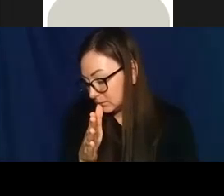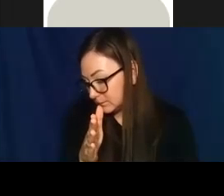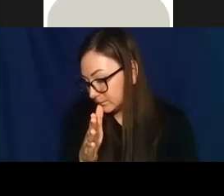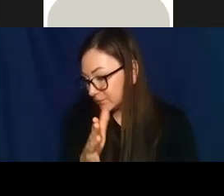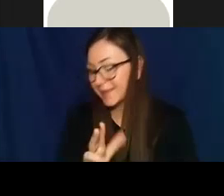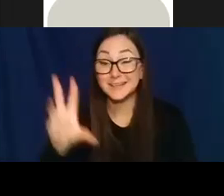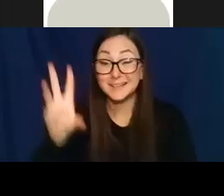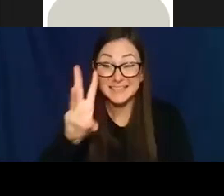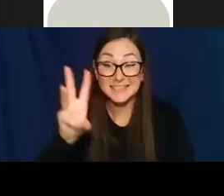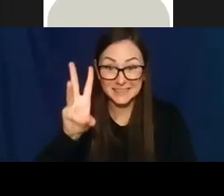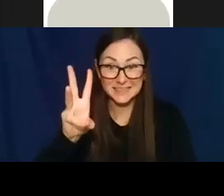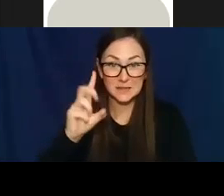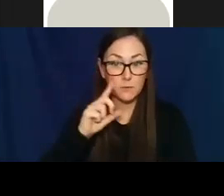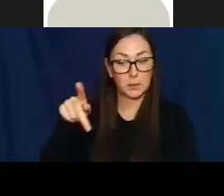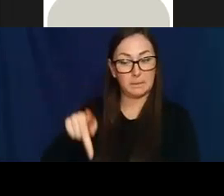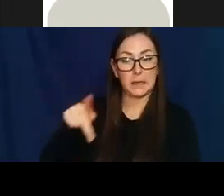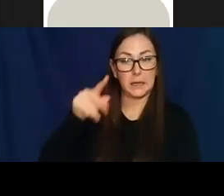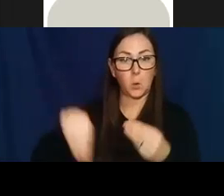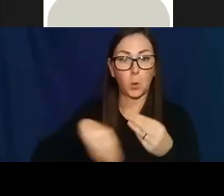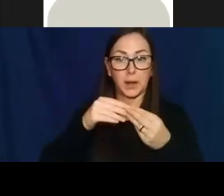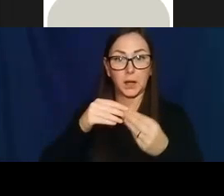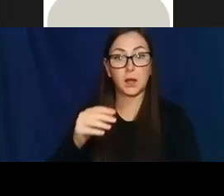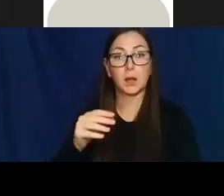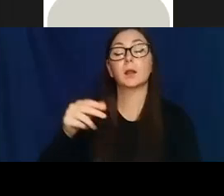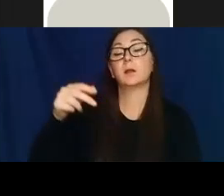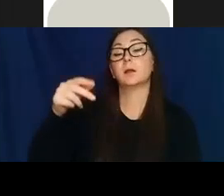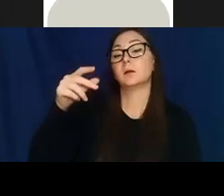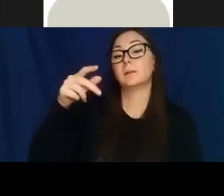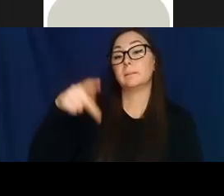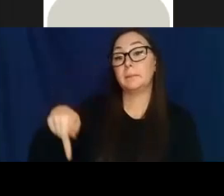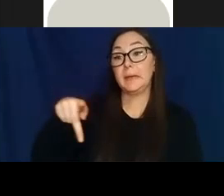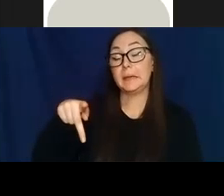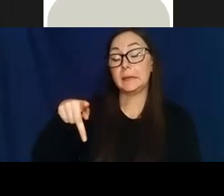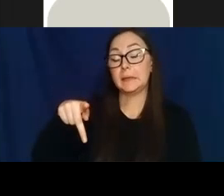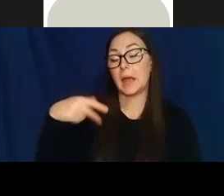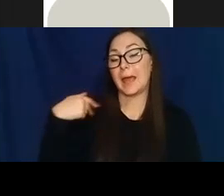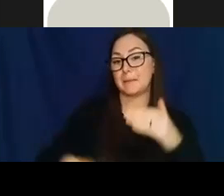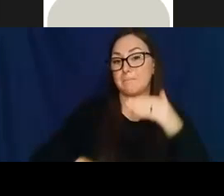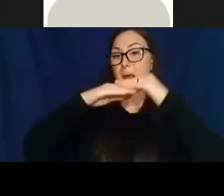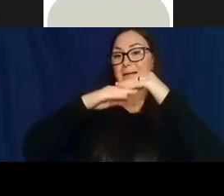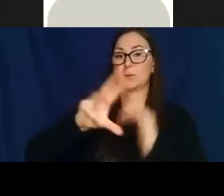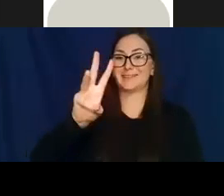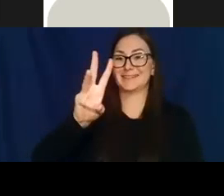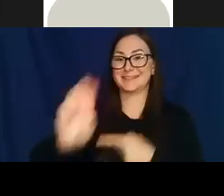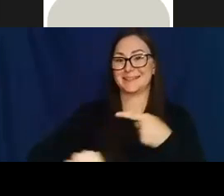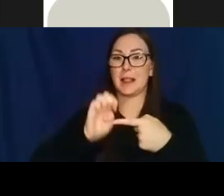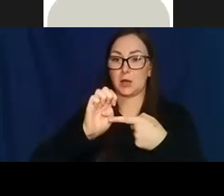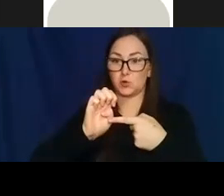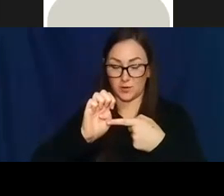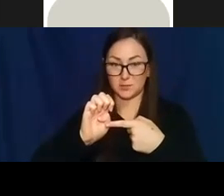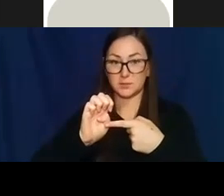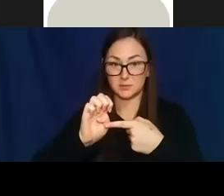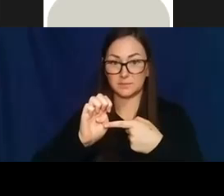orbit because the p can only can handle a maximum of 6 electrons. There are three